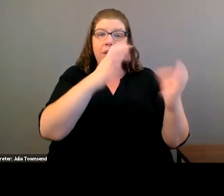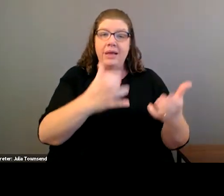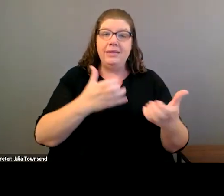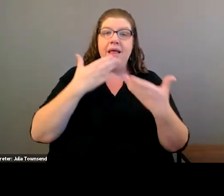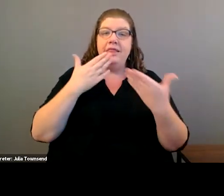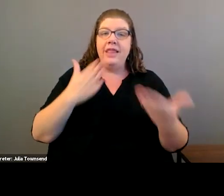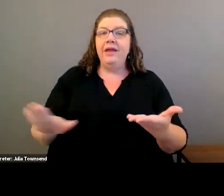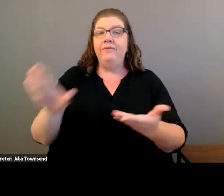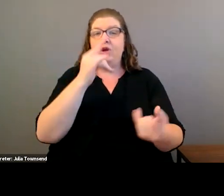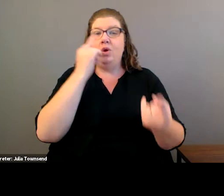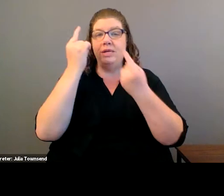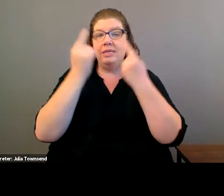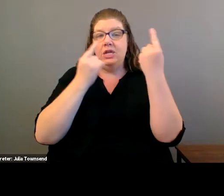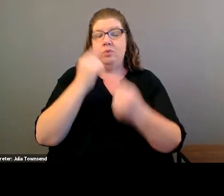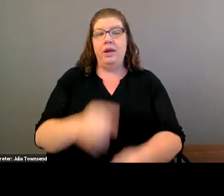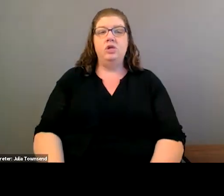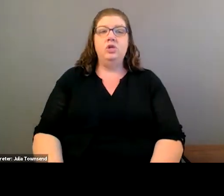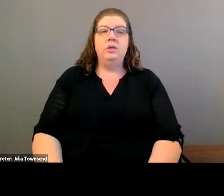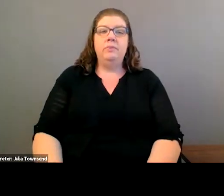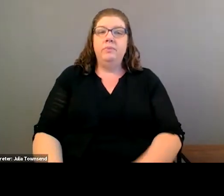consideration.